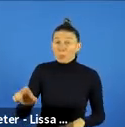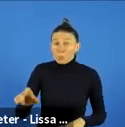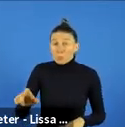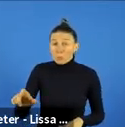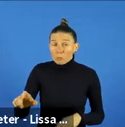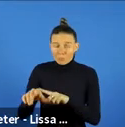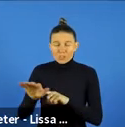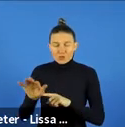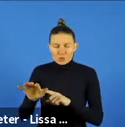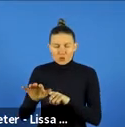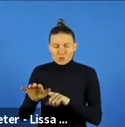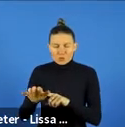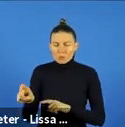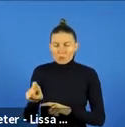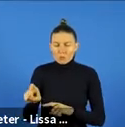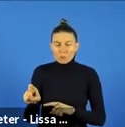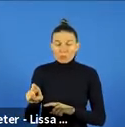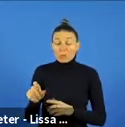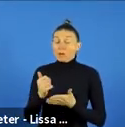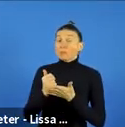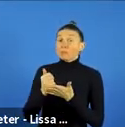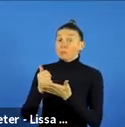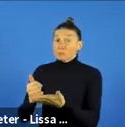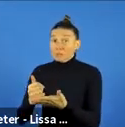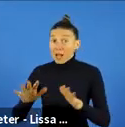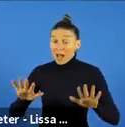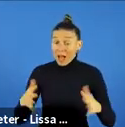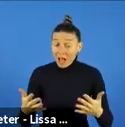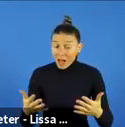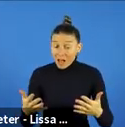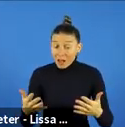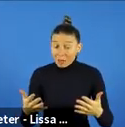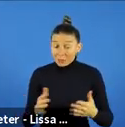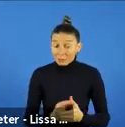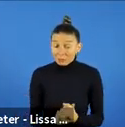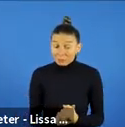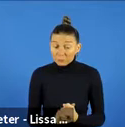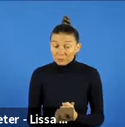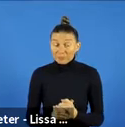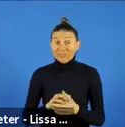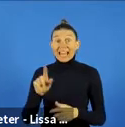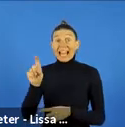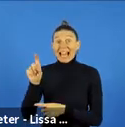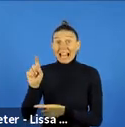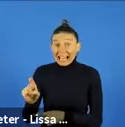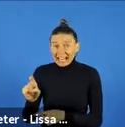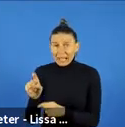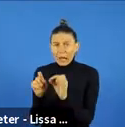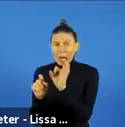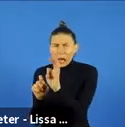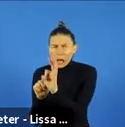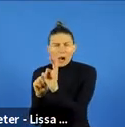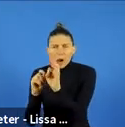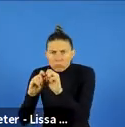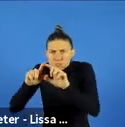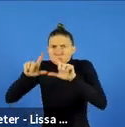problems. What we do for people with tremor problems is that we enlarge the click zones because it's always a problem and an issue